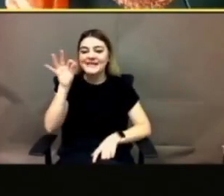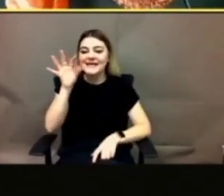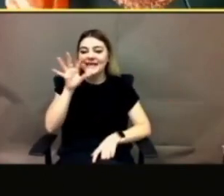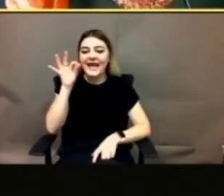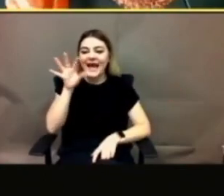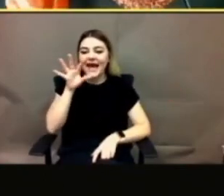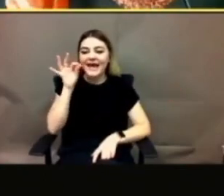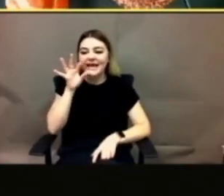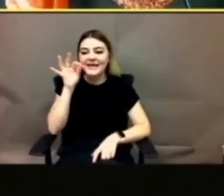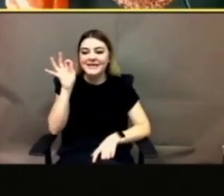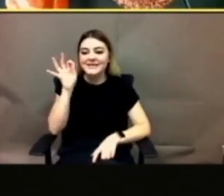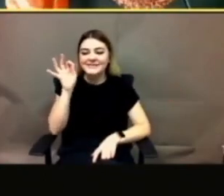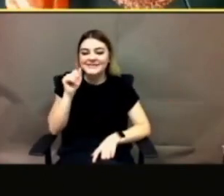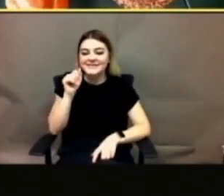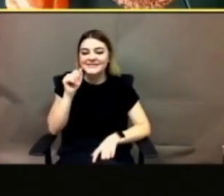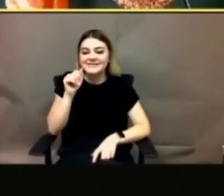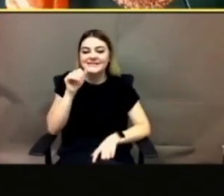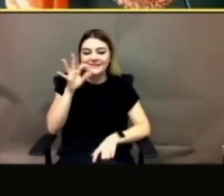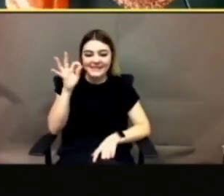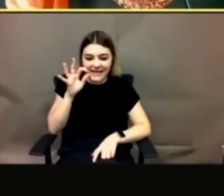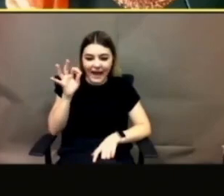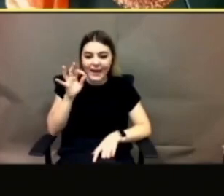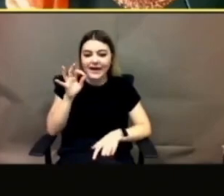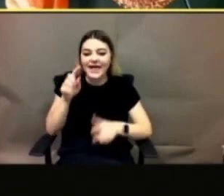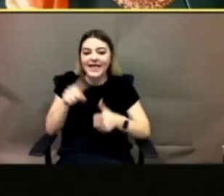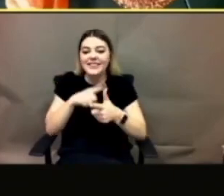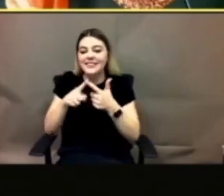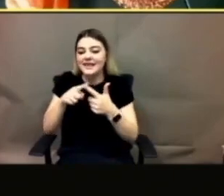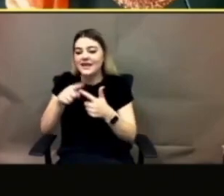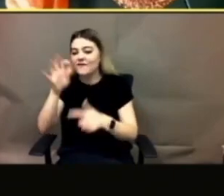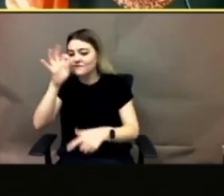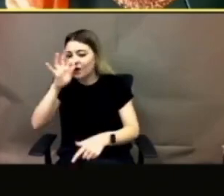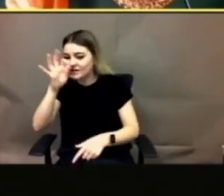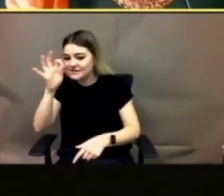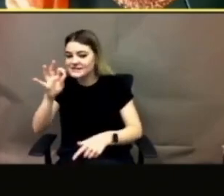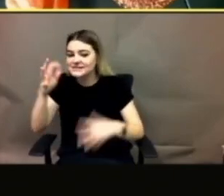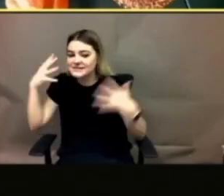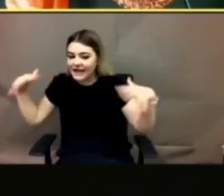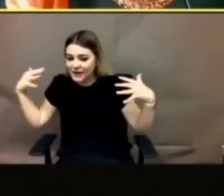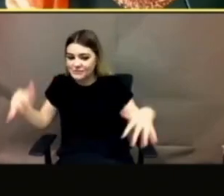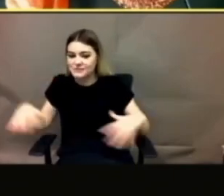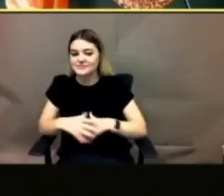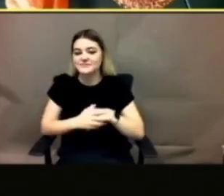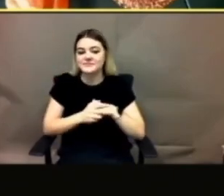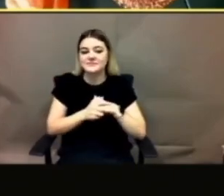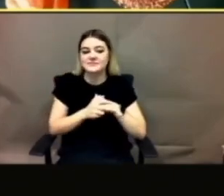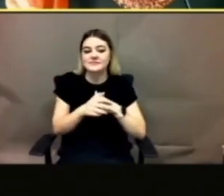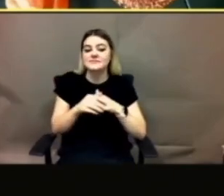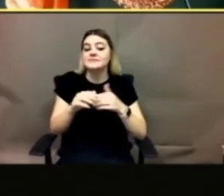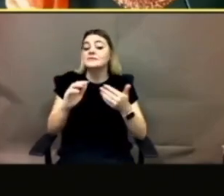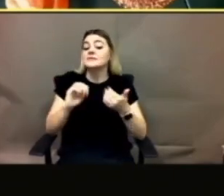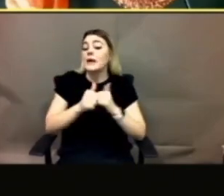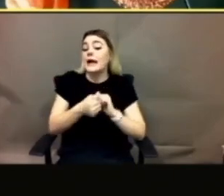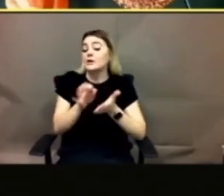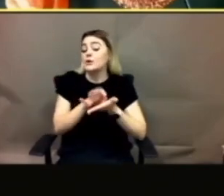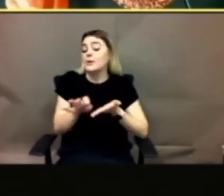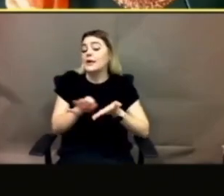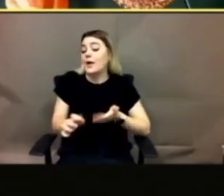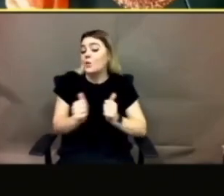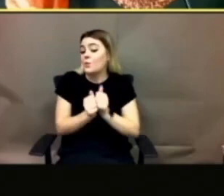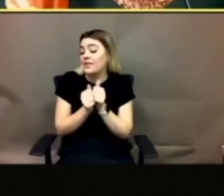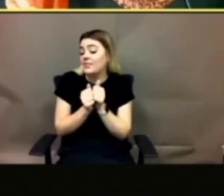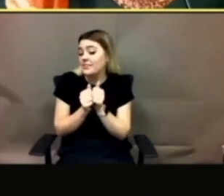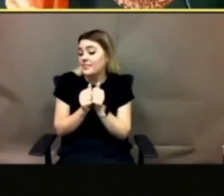so we got Makey Makey connected to Scratch. What we want to do is count though. So how do you count with code? Got to